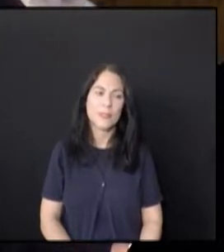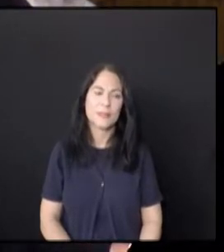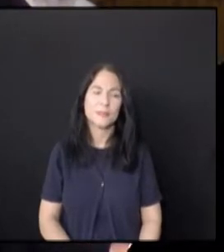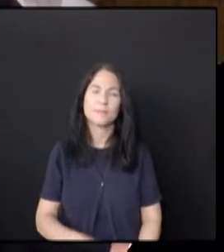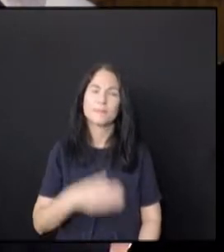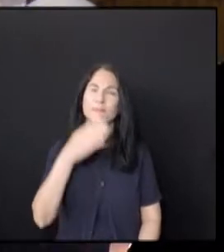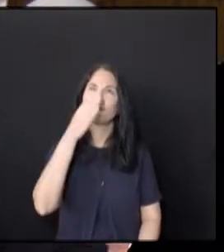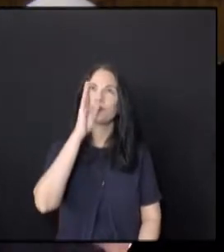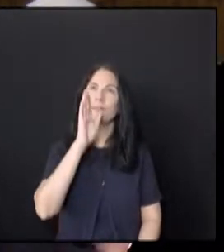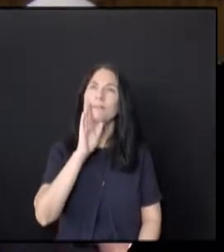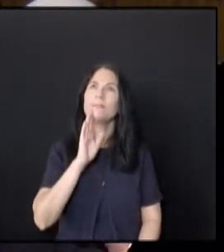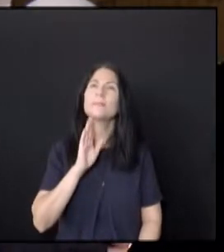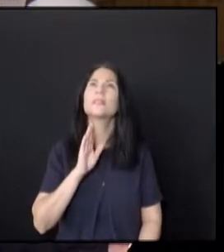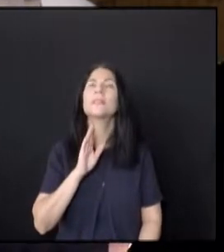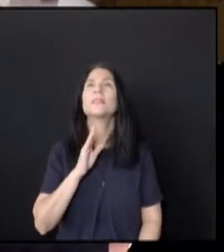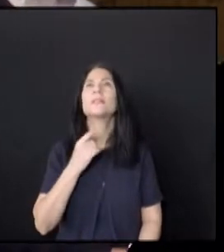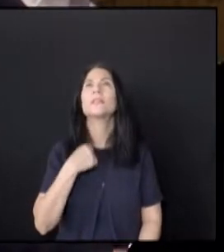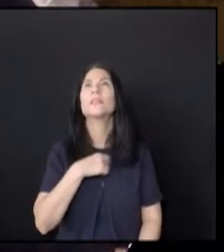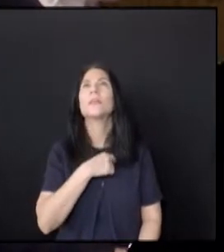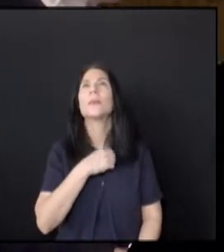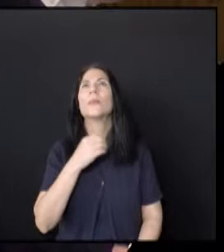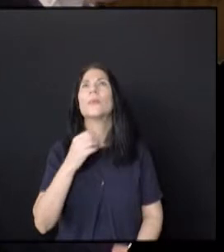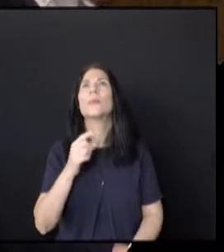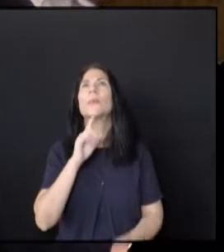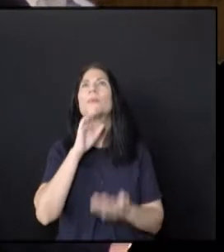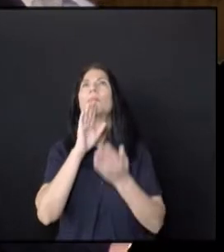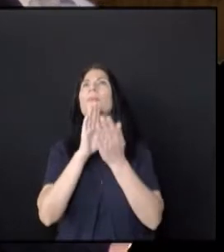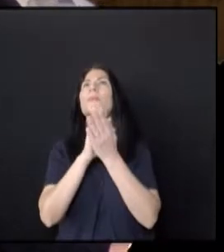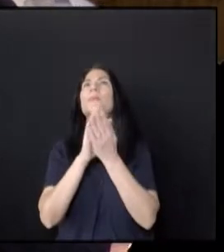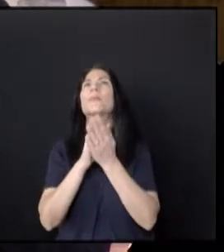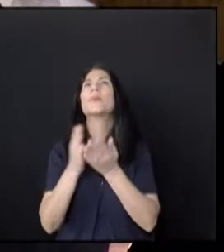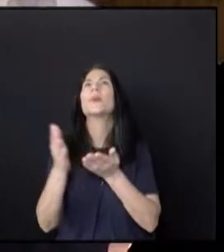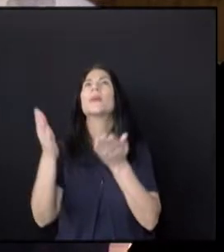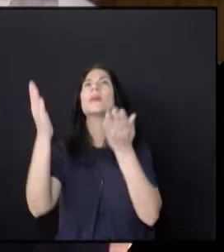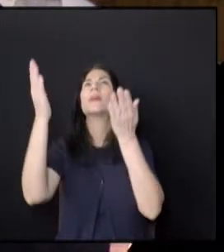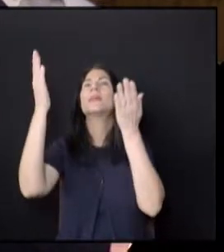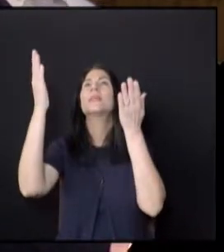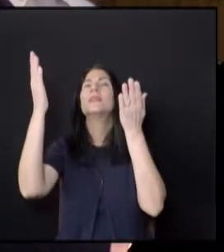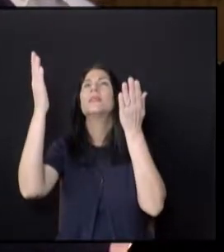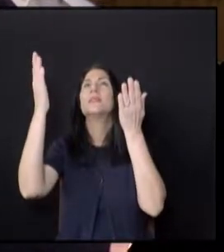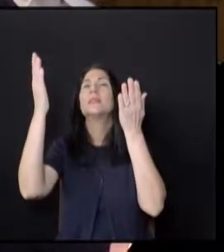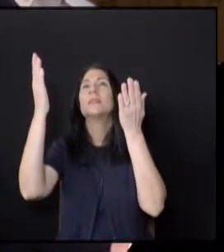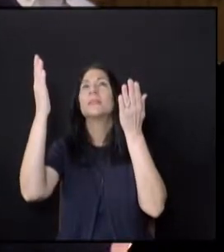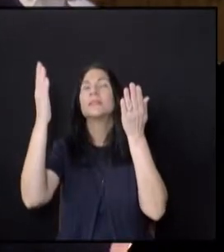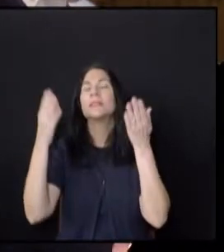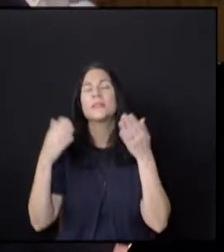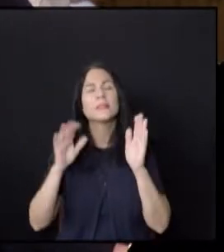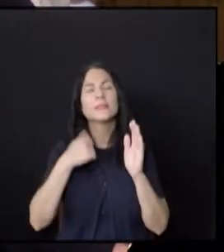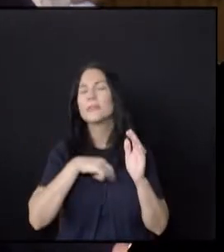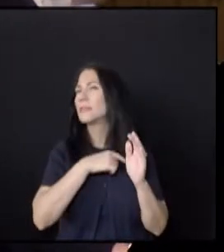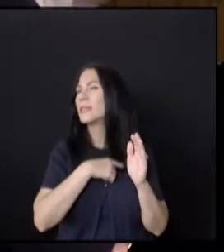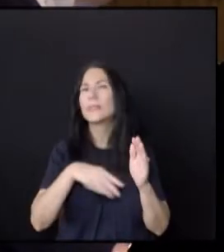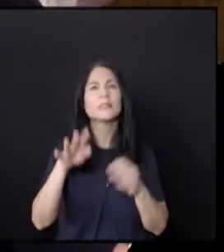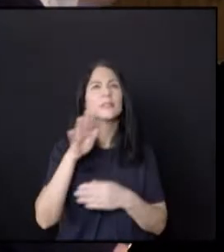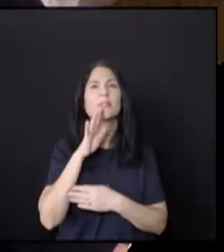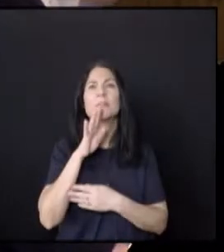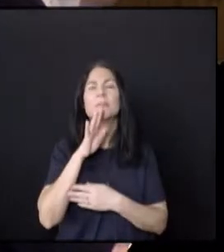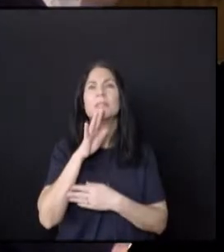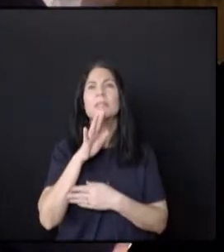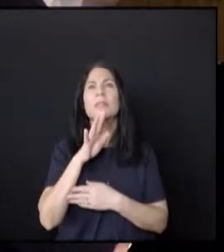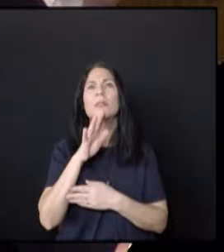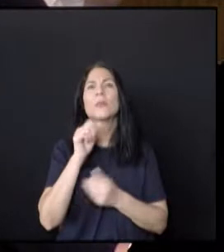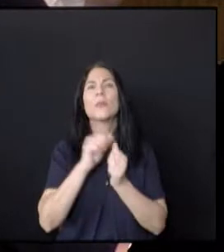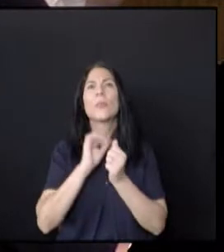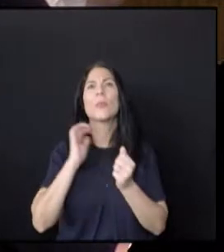God, we lift up praise to you in this moment. Let us speak out with our mouths, with our